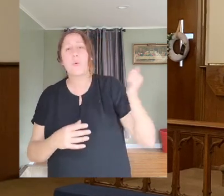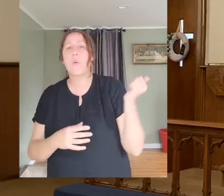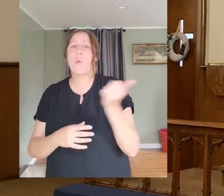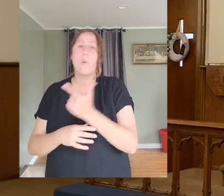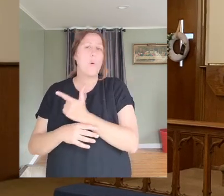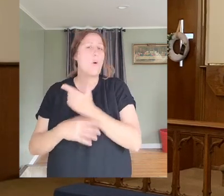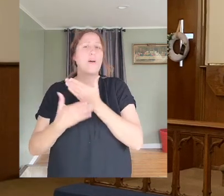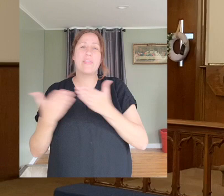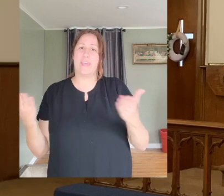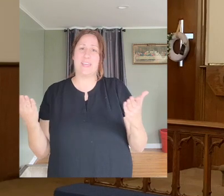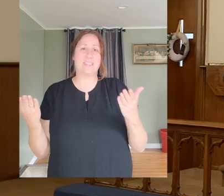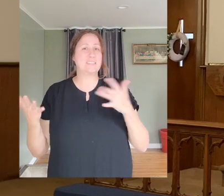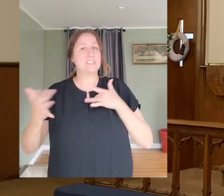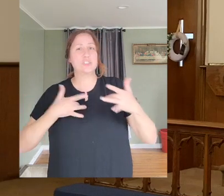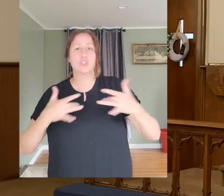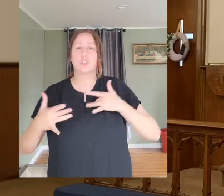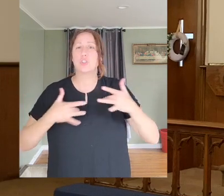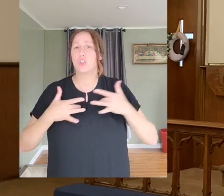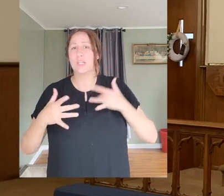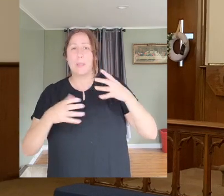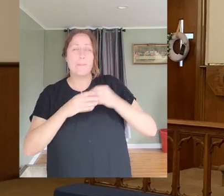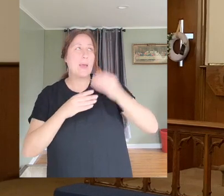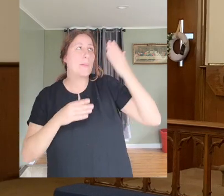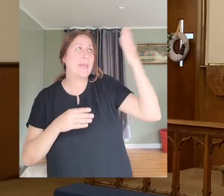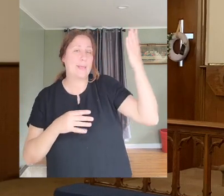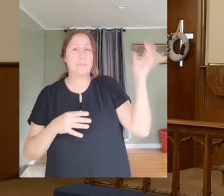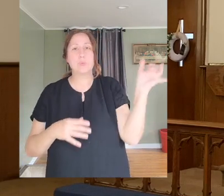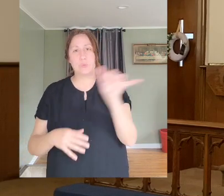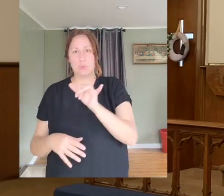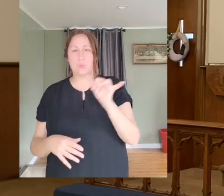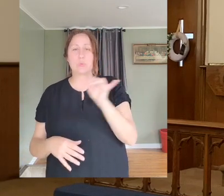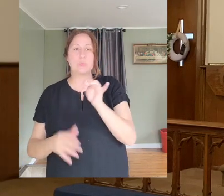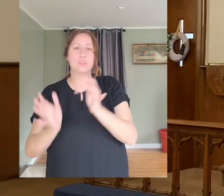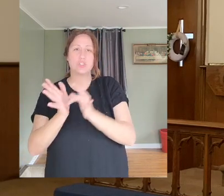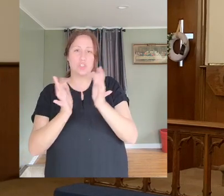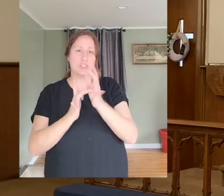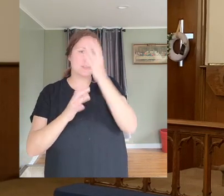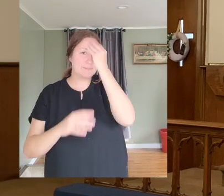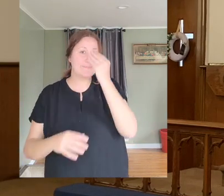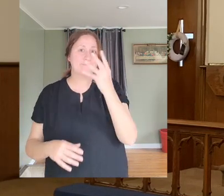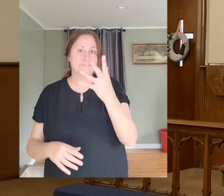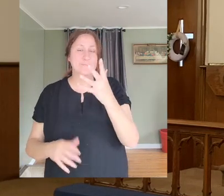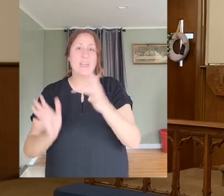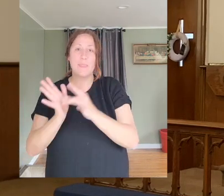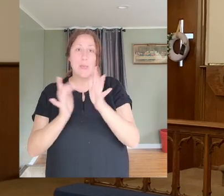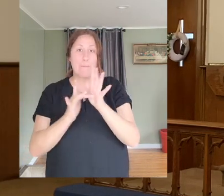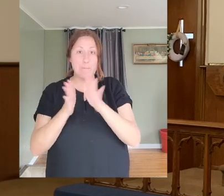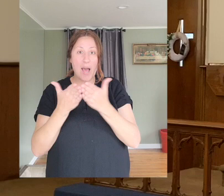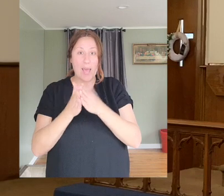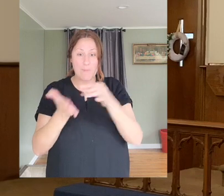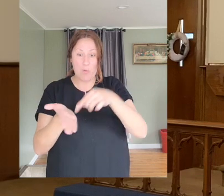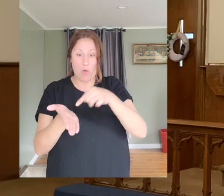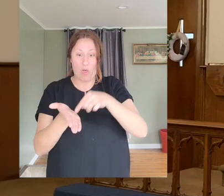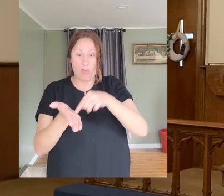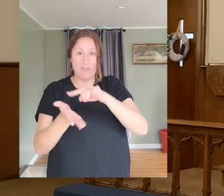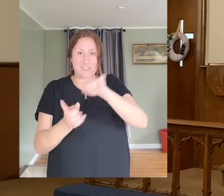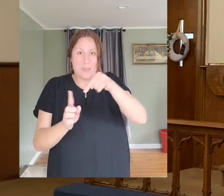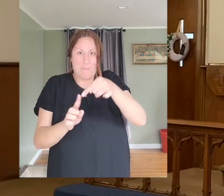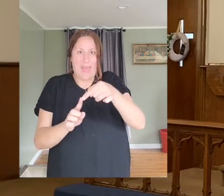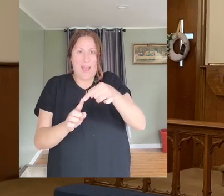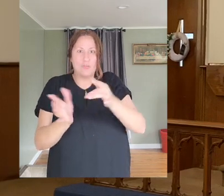things concerning himself. And Jesus tells us that the Bible is all about him, about